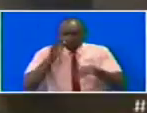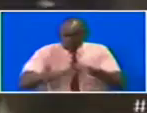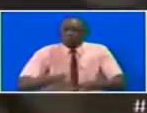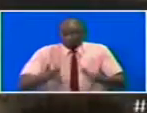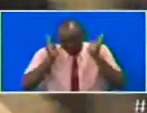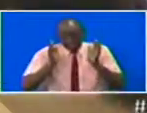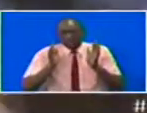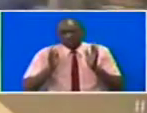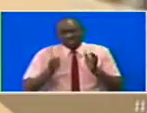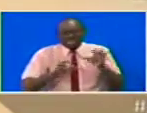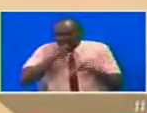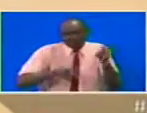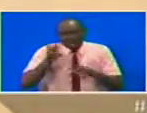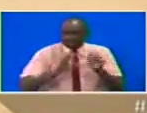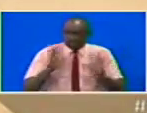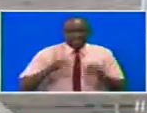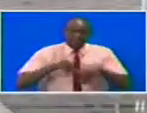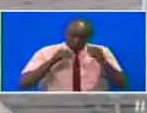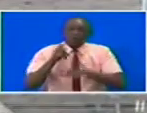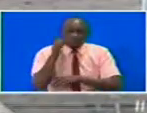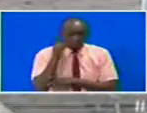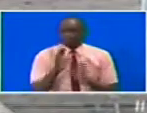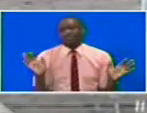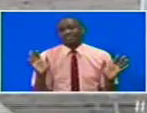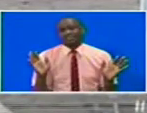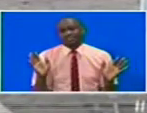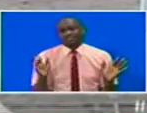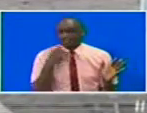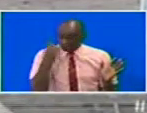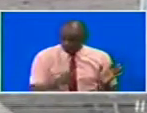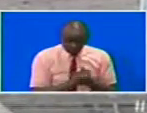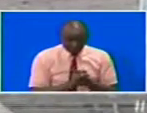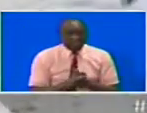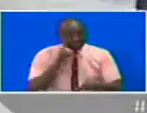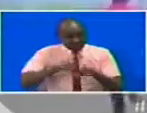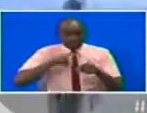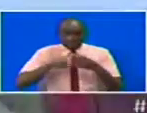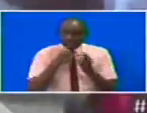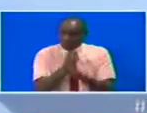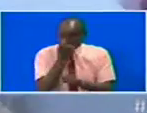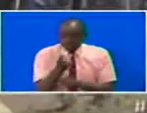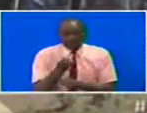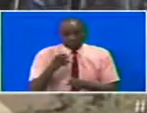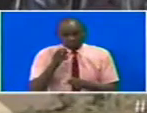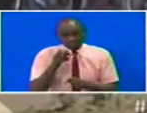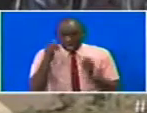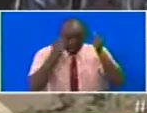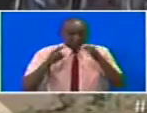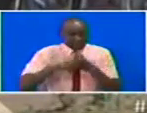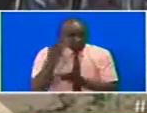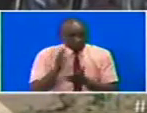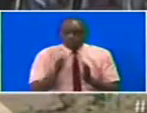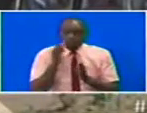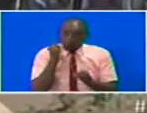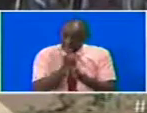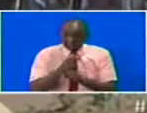and follow the law to the latter. He also says that operation must have the human